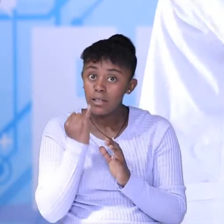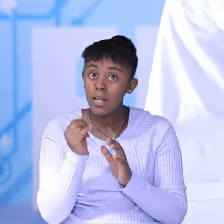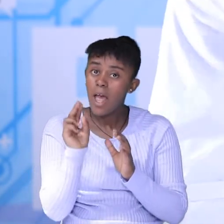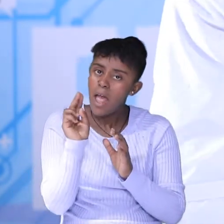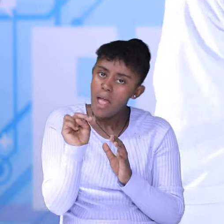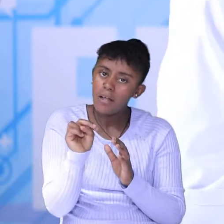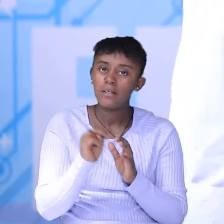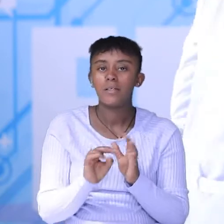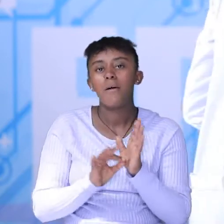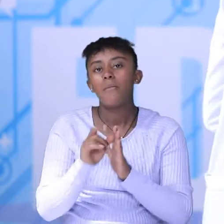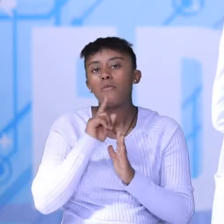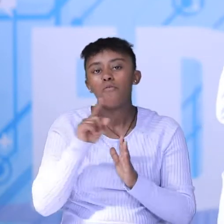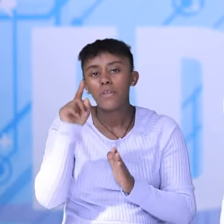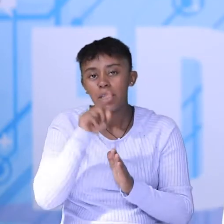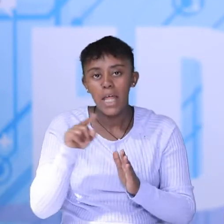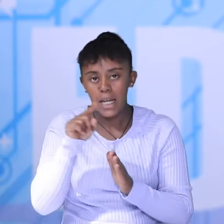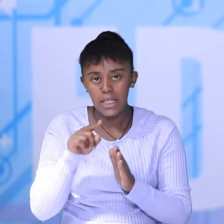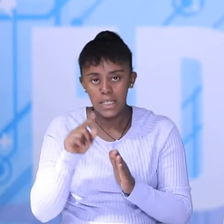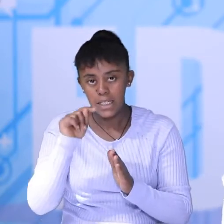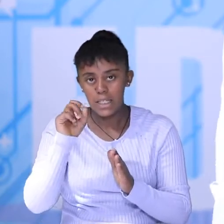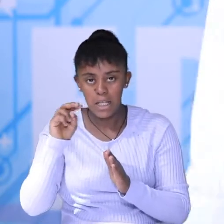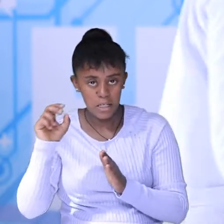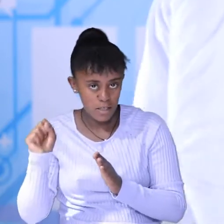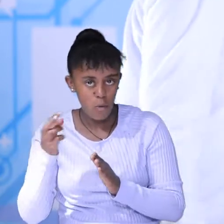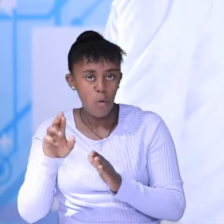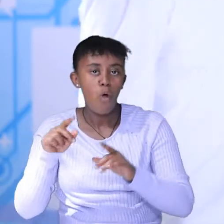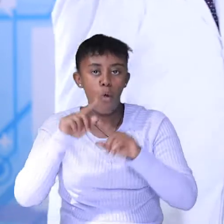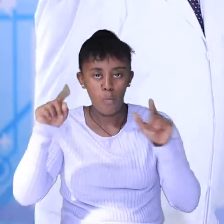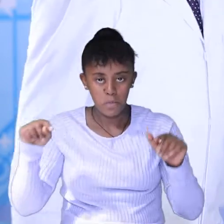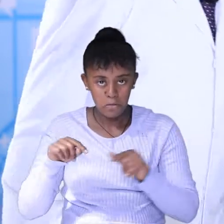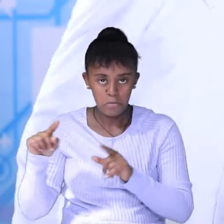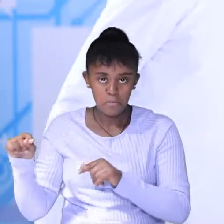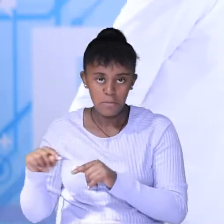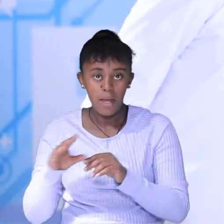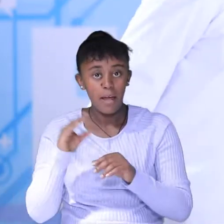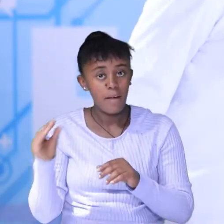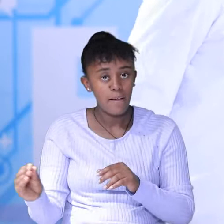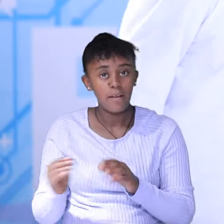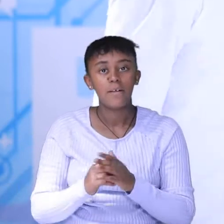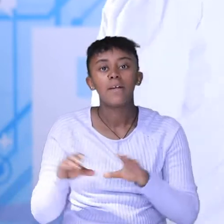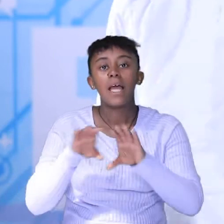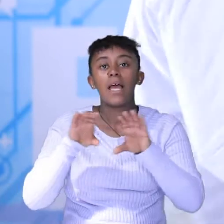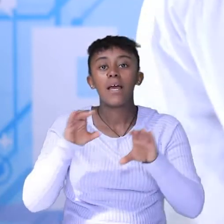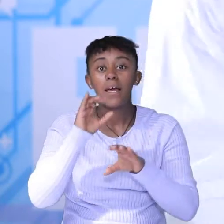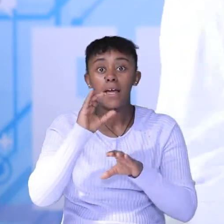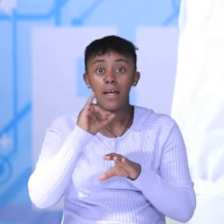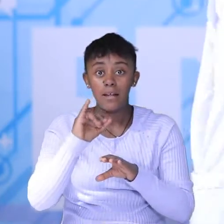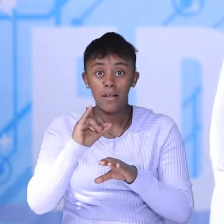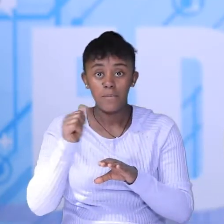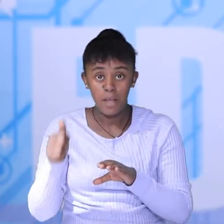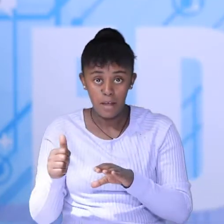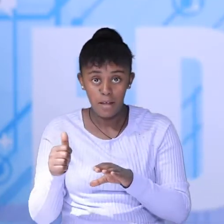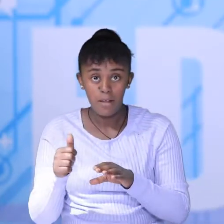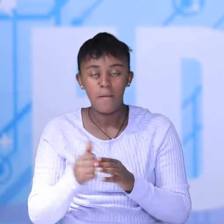number of turns or n number of loops. And current times A is already